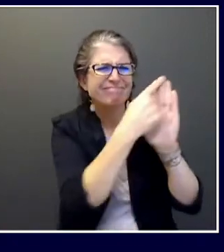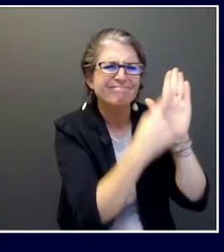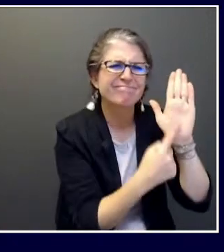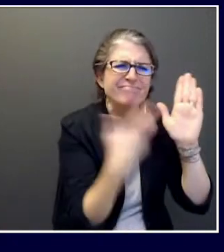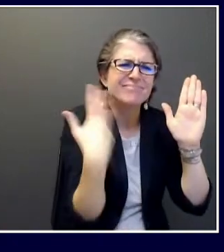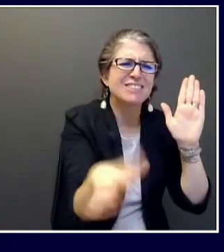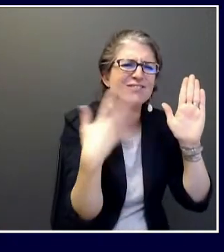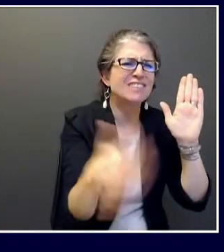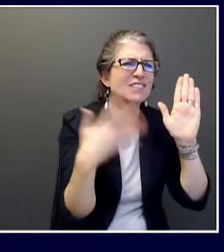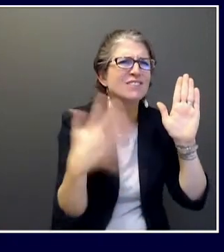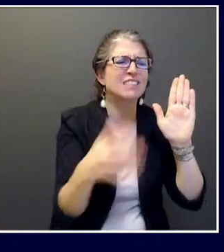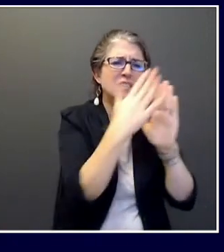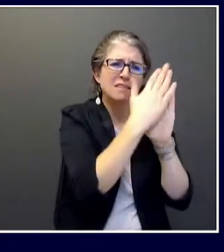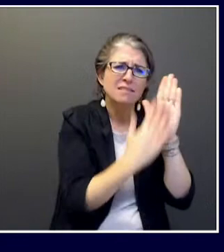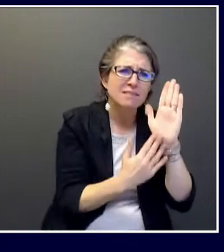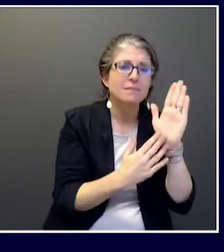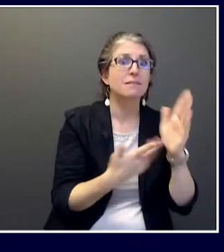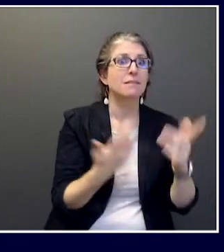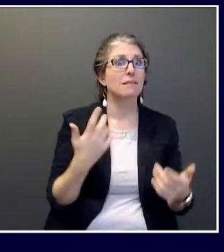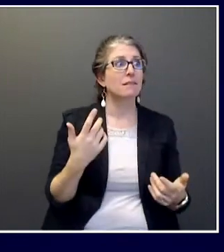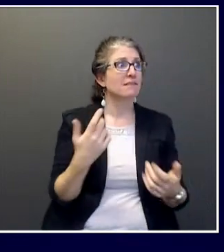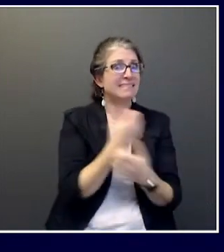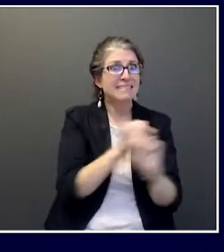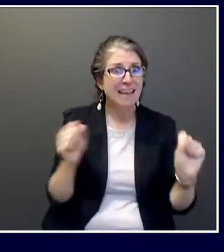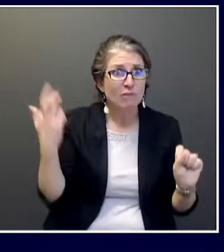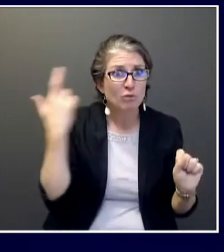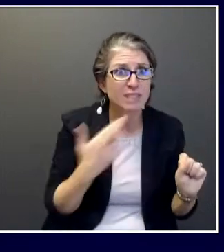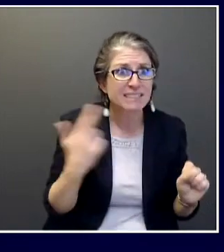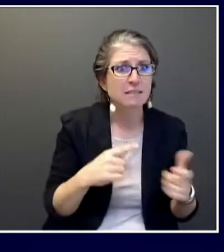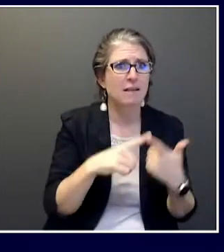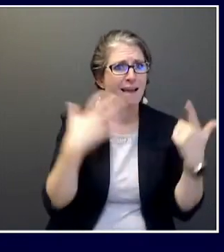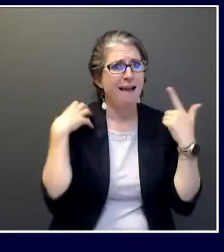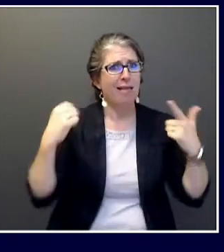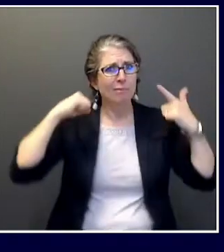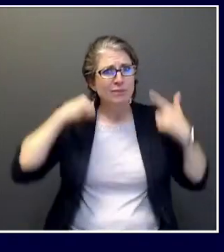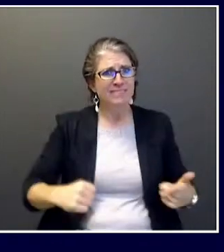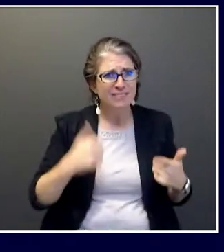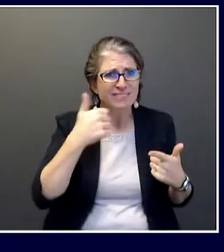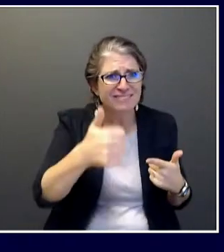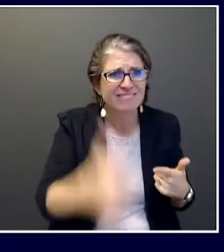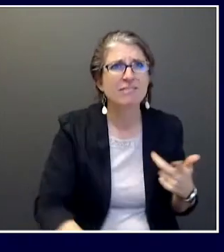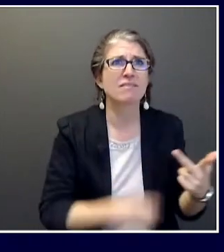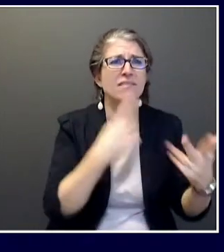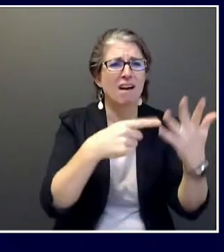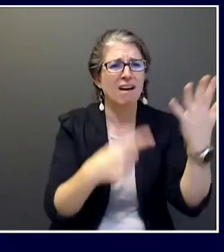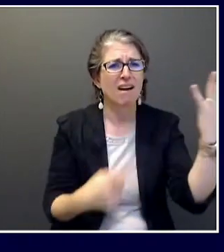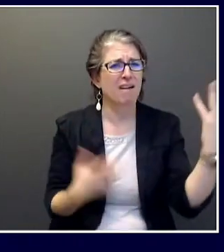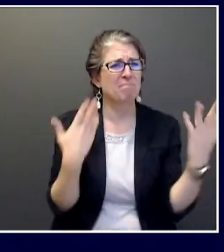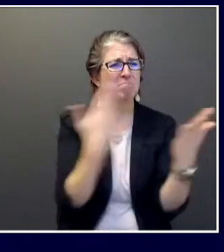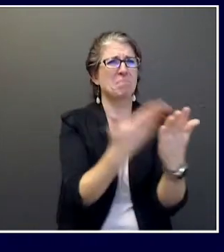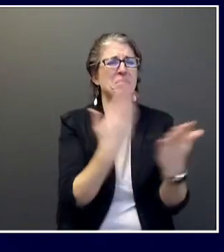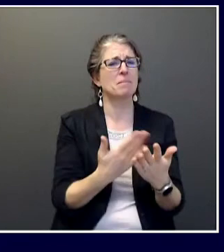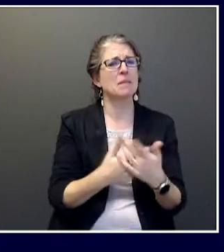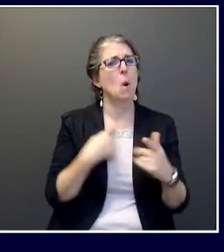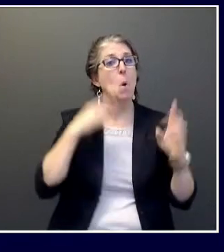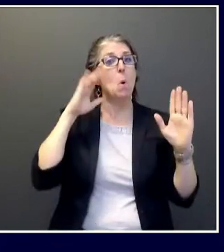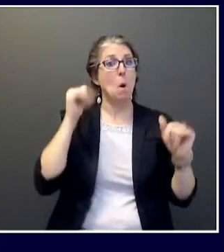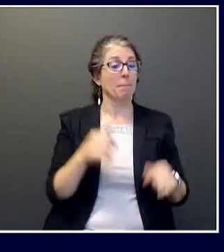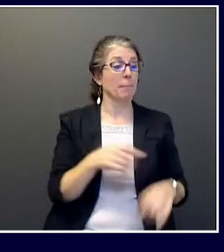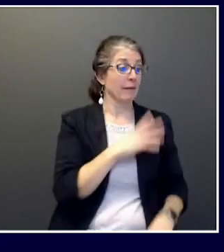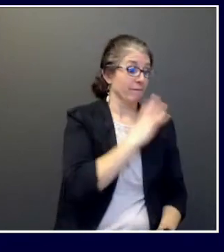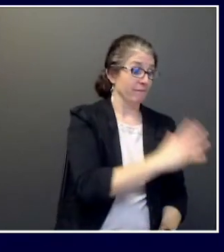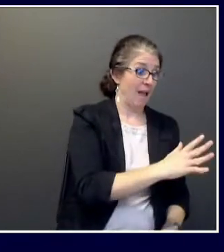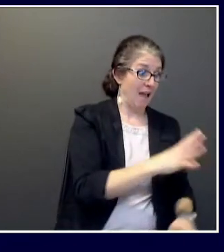and safety. And I think with the data we're seeing out there, be convinced that it is the right thing to do to get their children vaccinated.